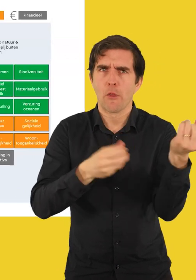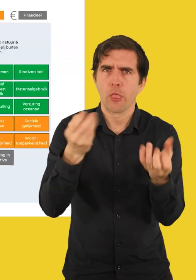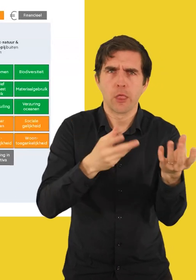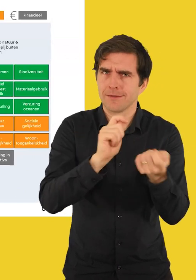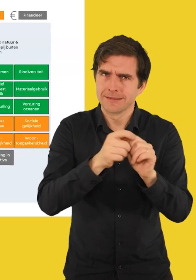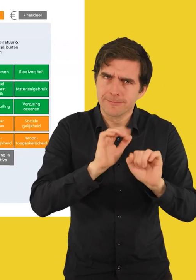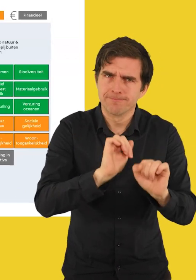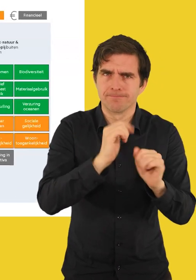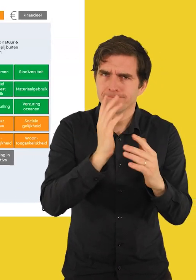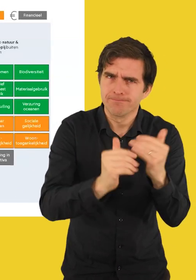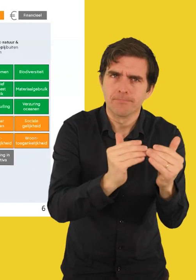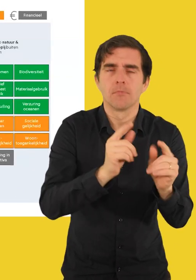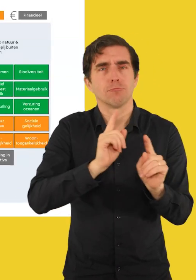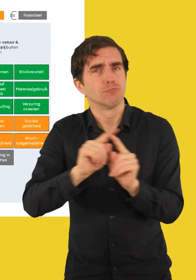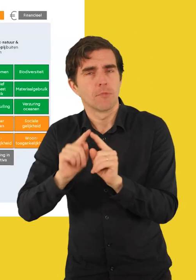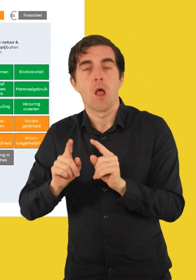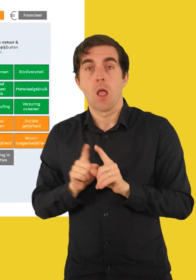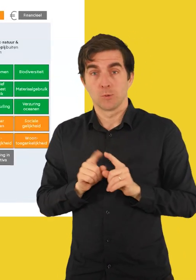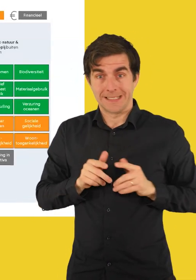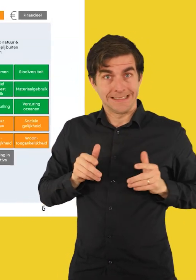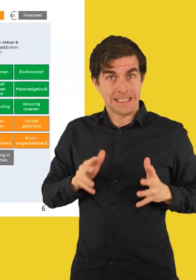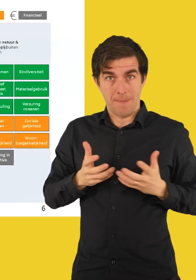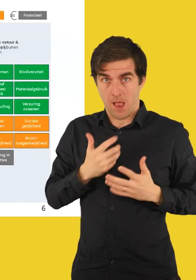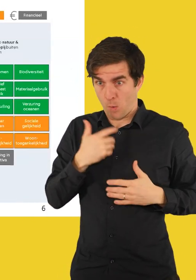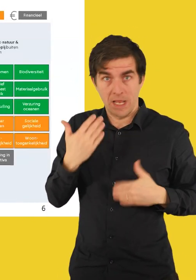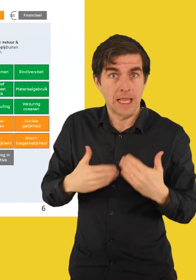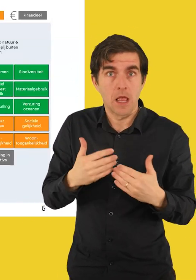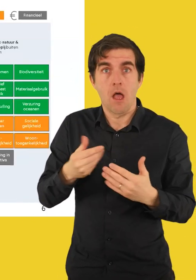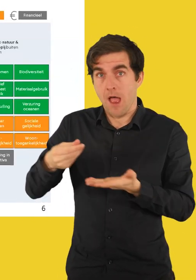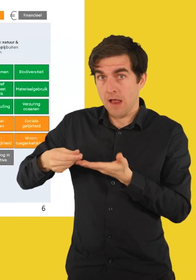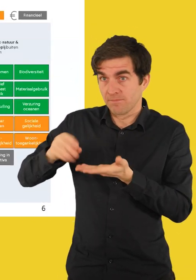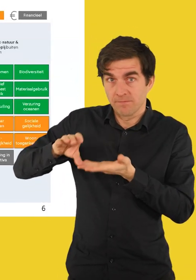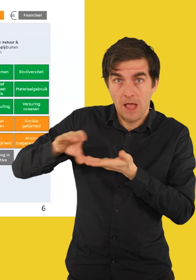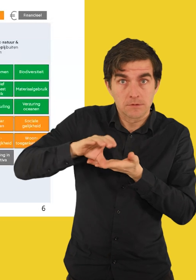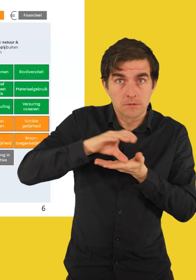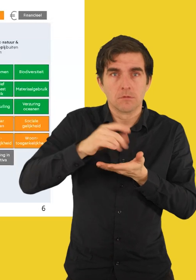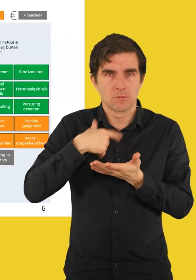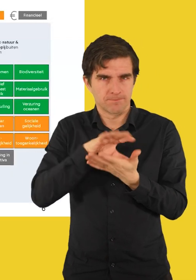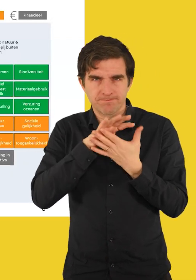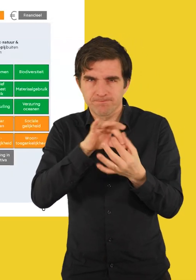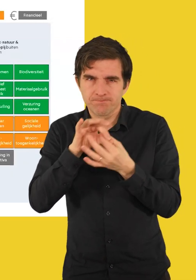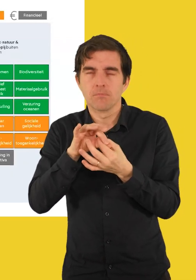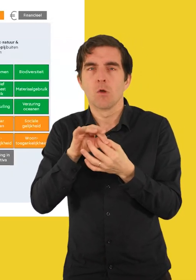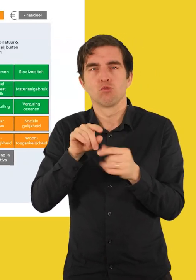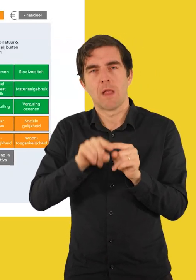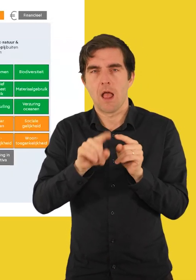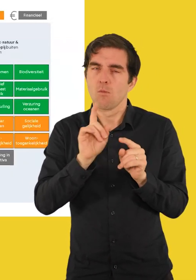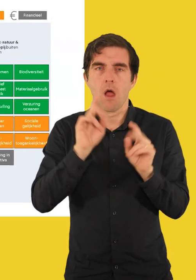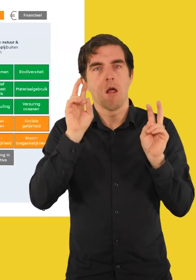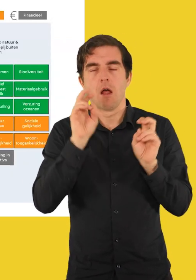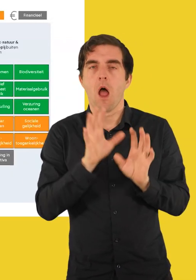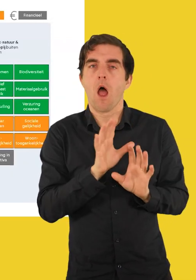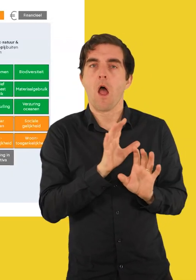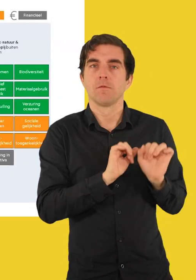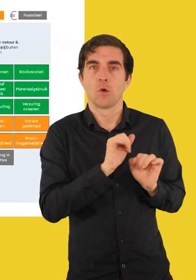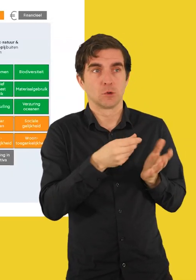another way that we're working on a systemic approach is that in our investments, we are working